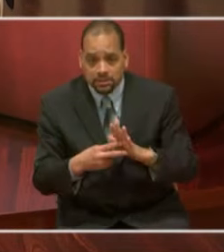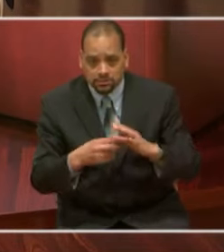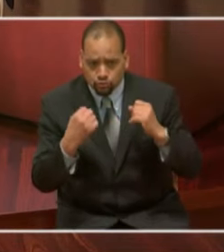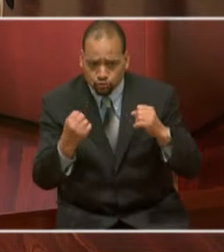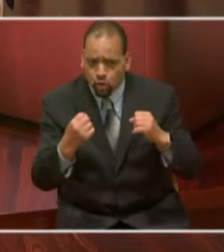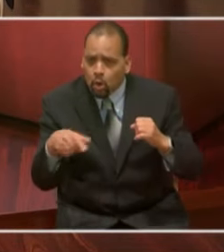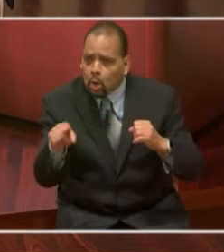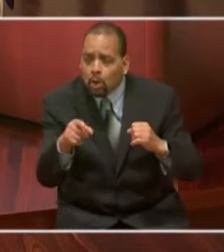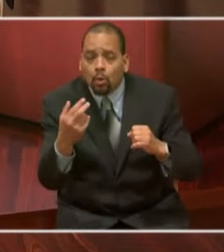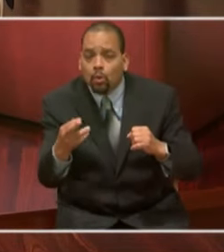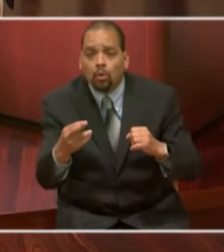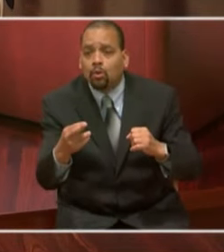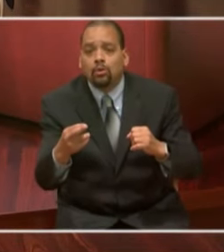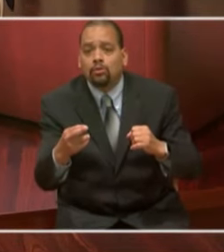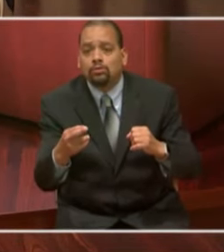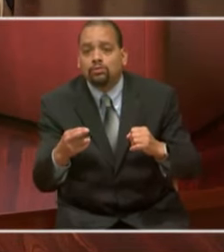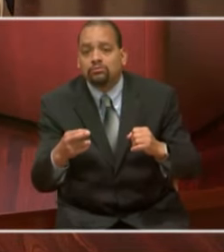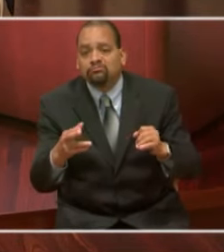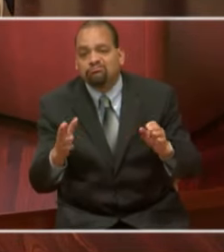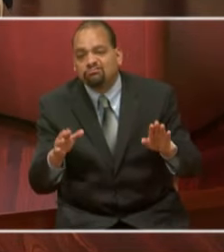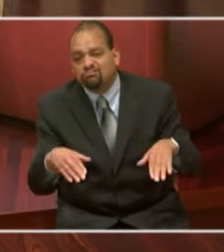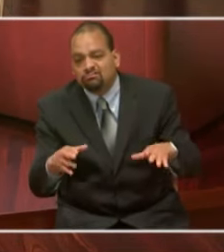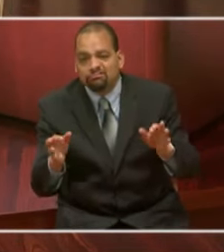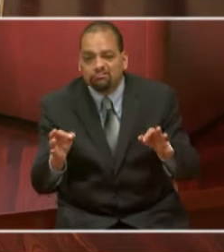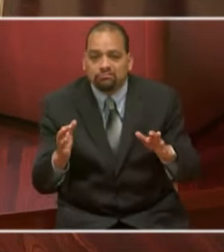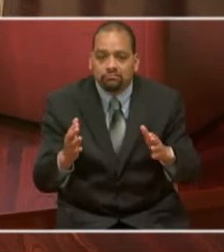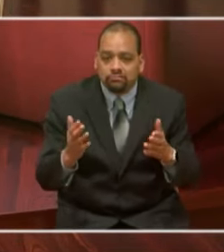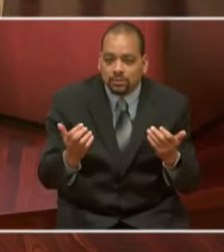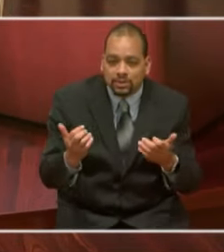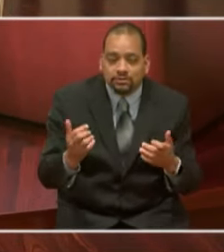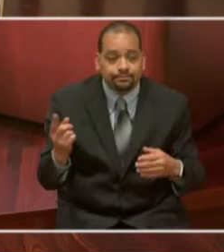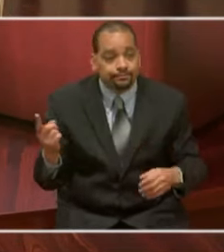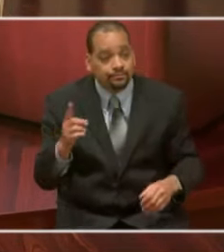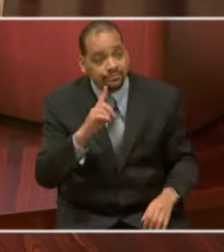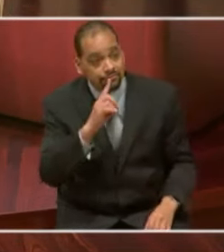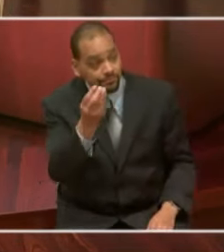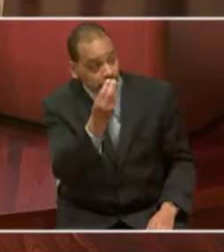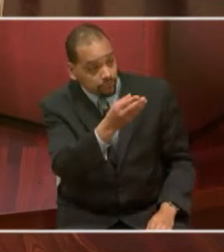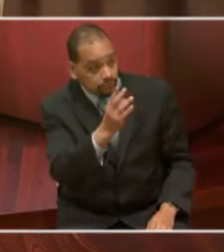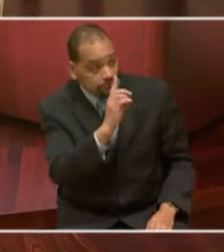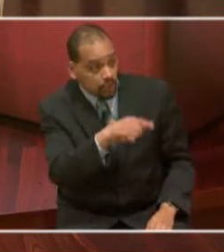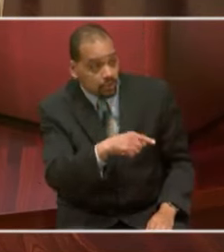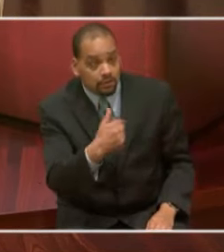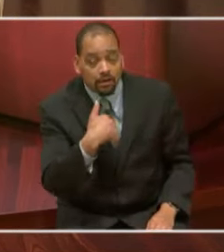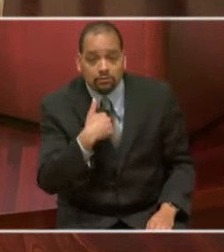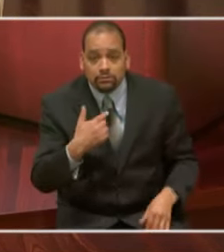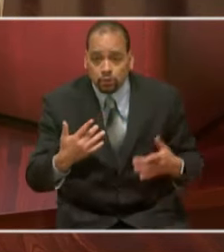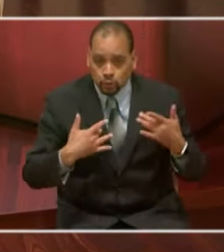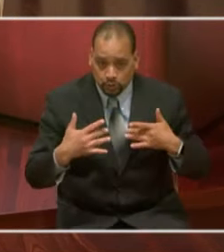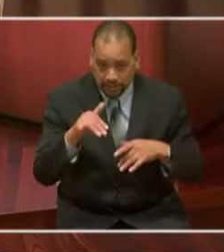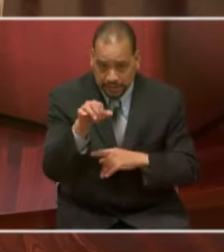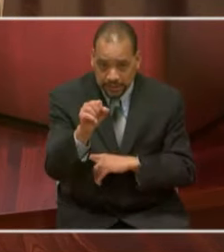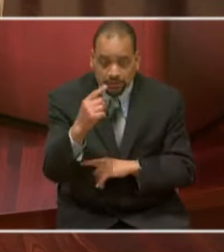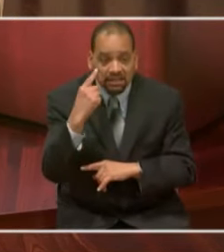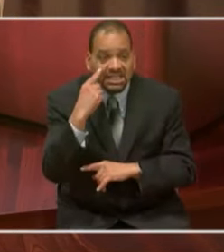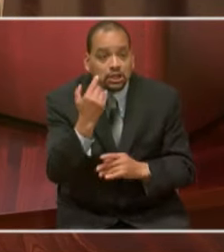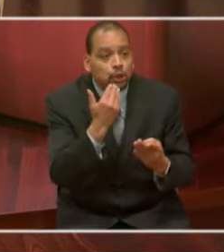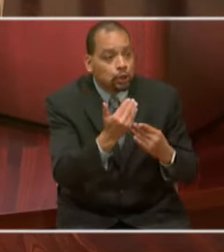everybody can participate. Just believe in love,